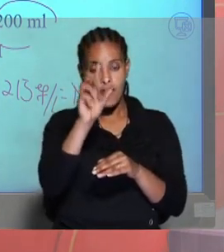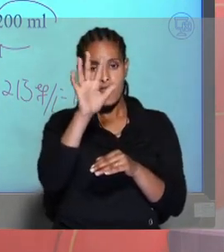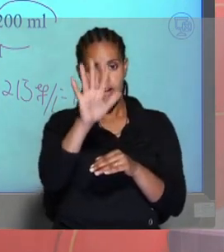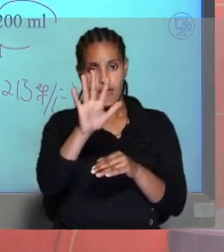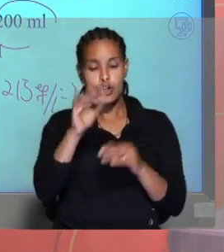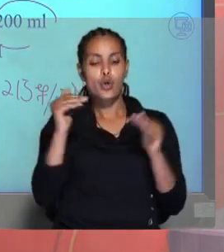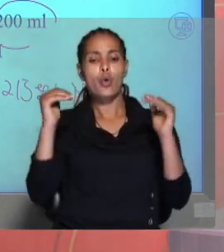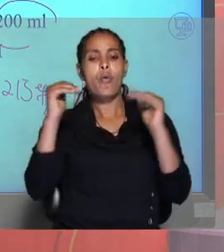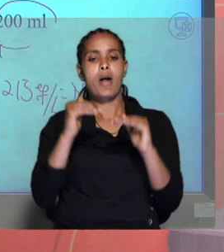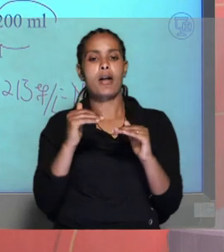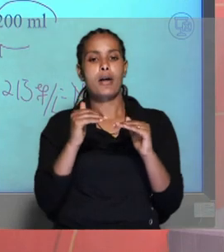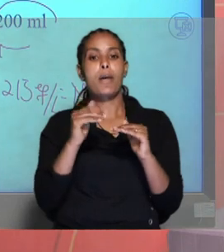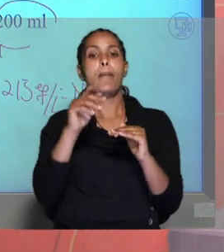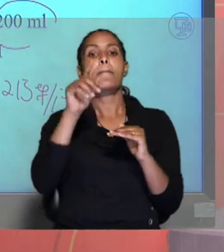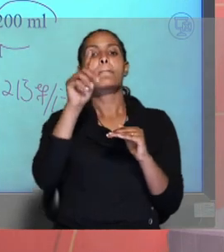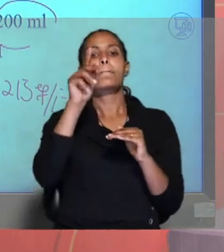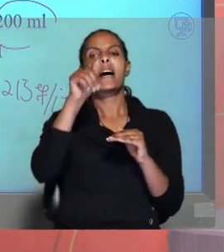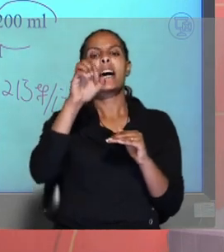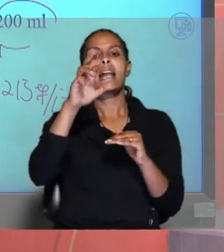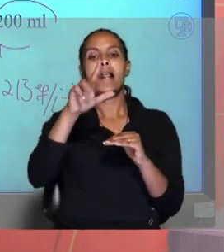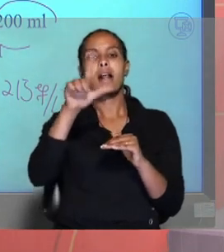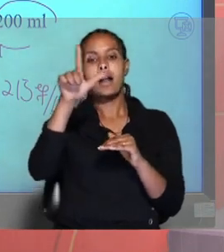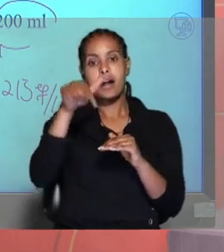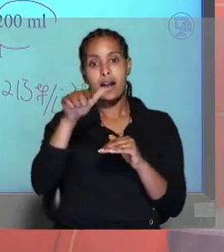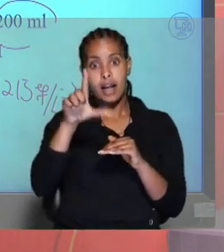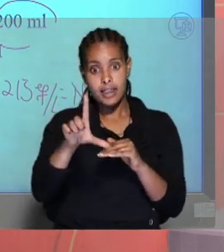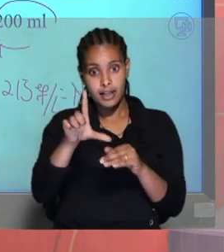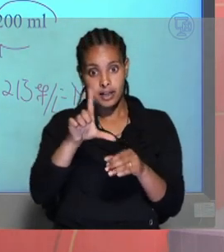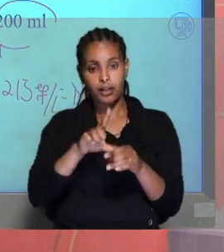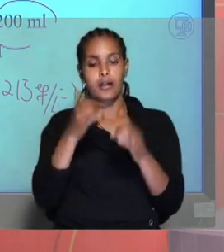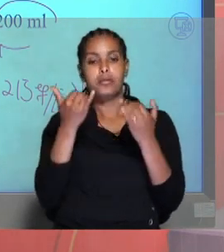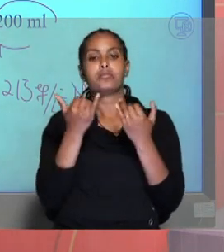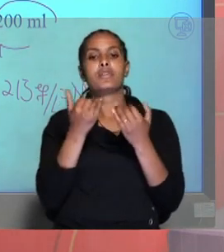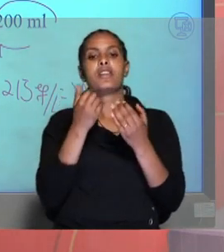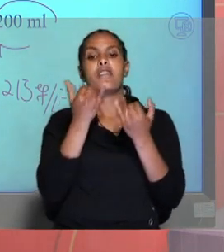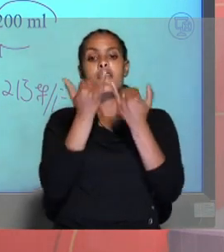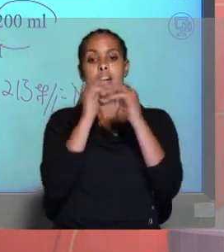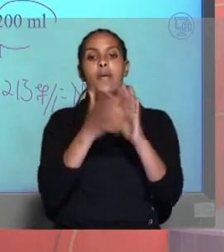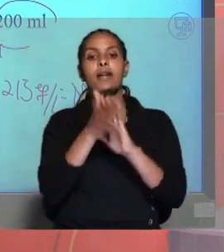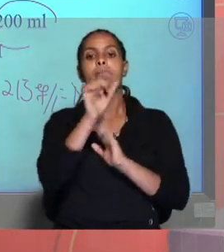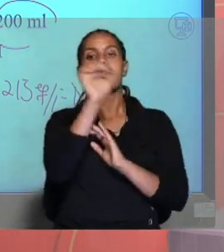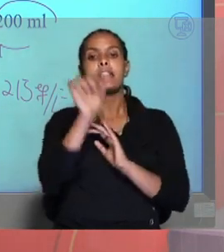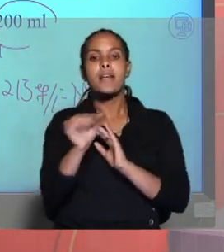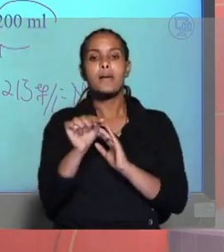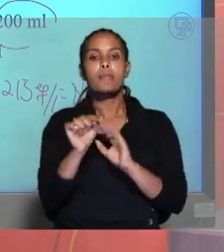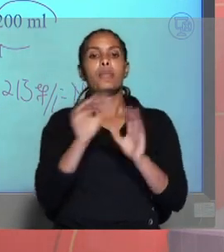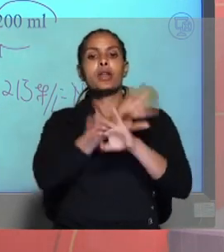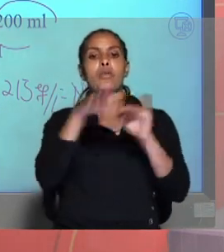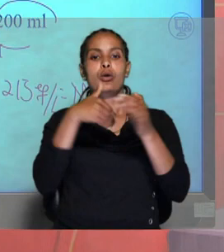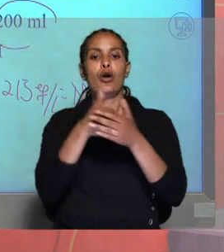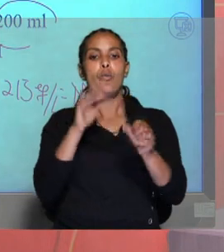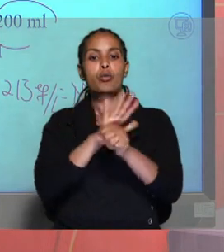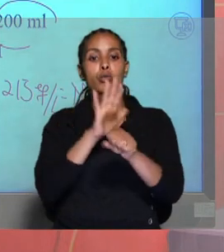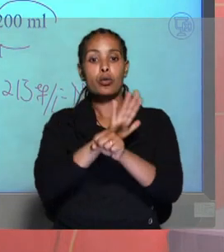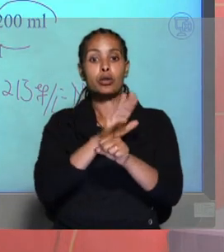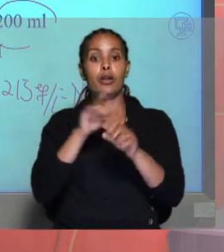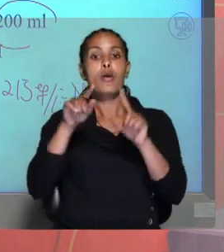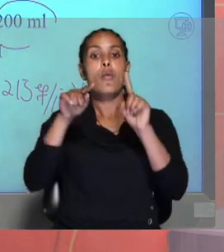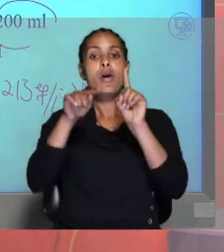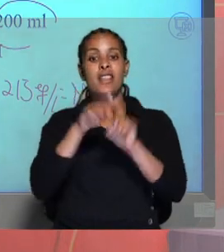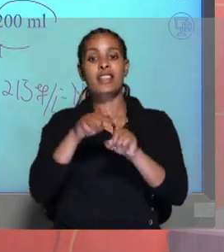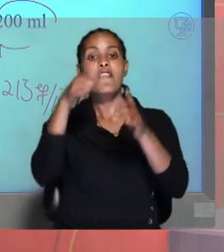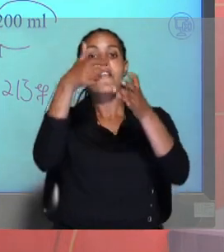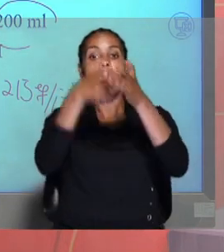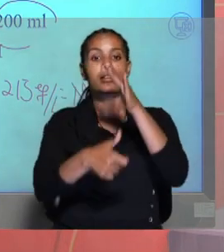1.215 equivalent per liter divided by Z is total positive valence, which is